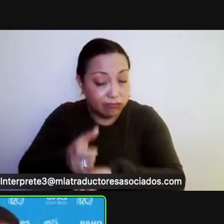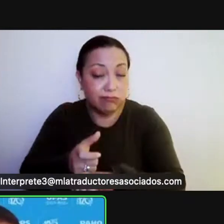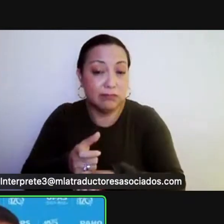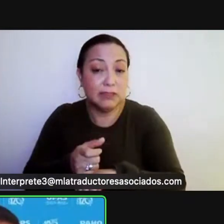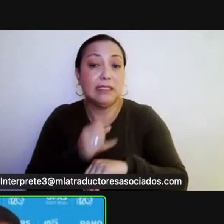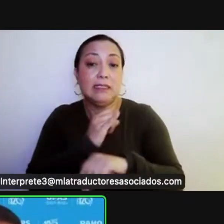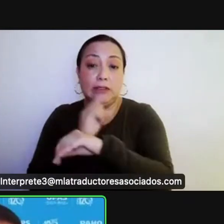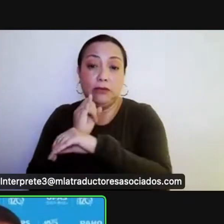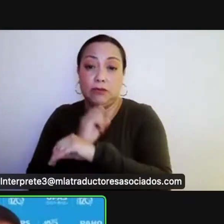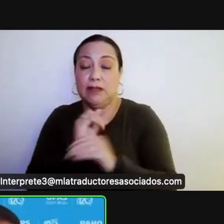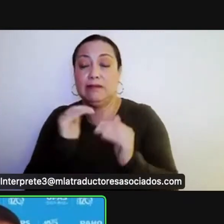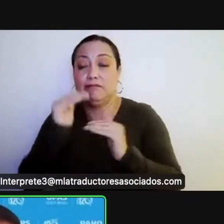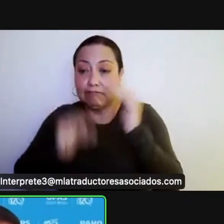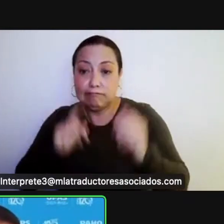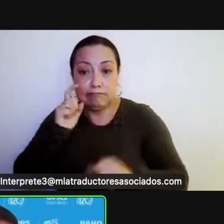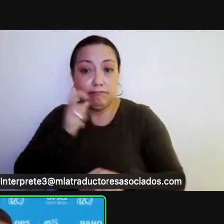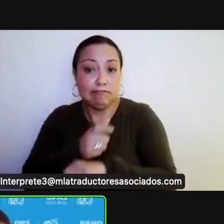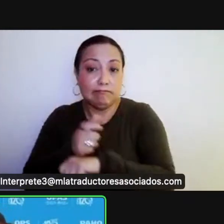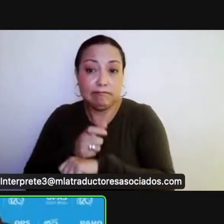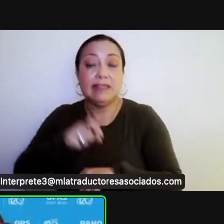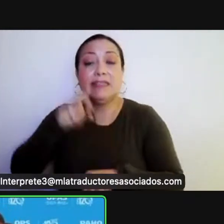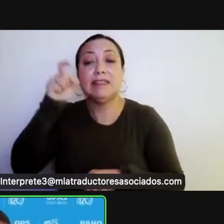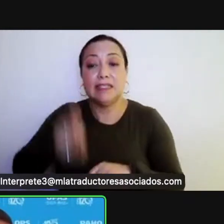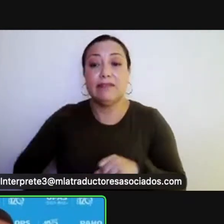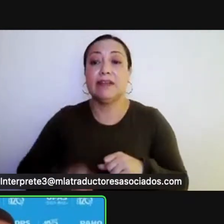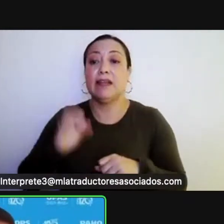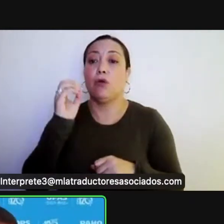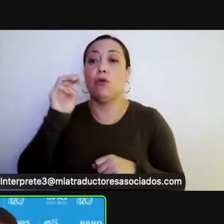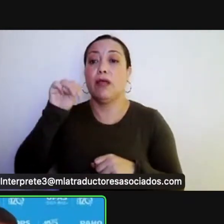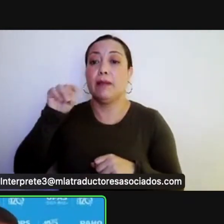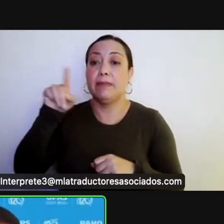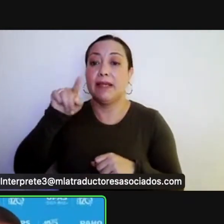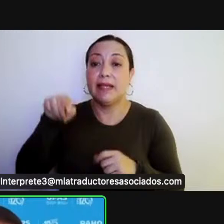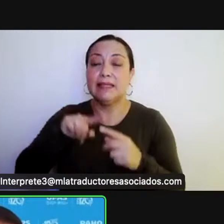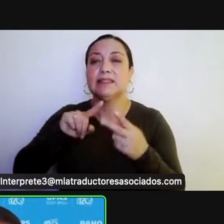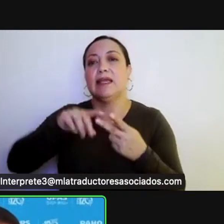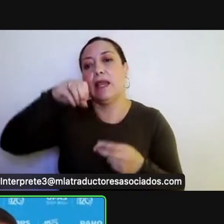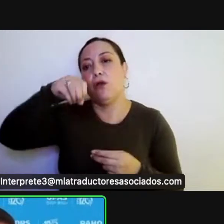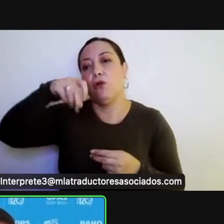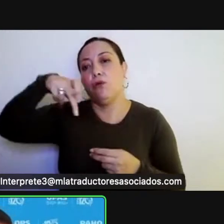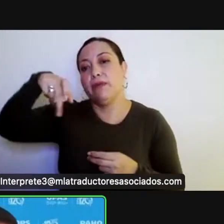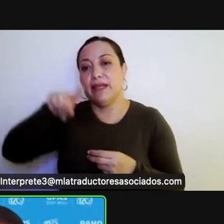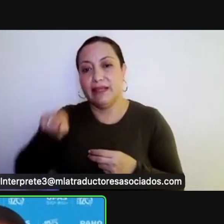decisions that are pro-equity. This is something that